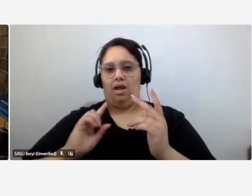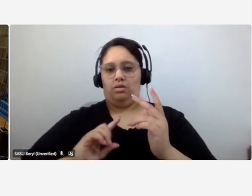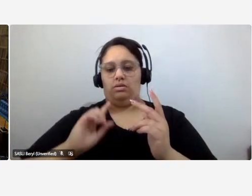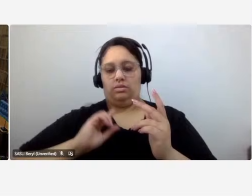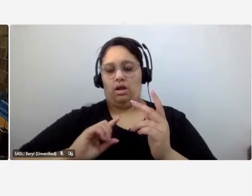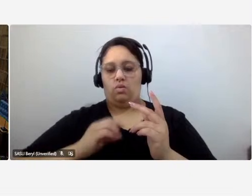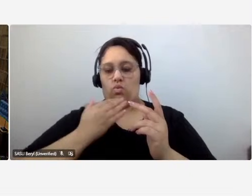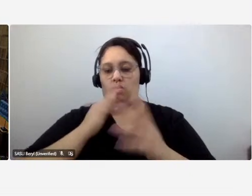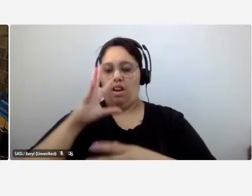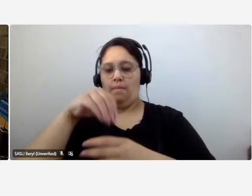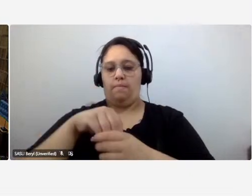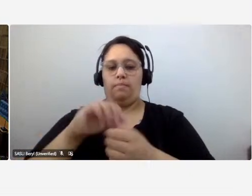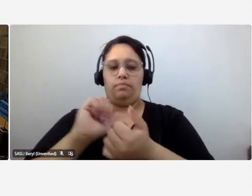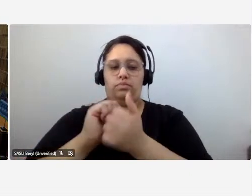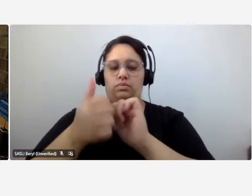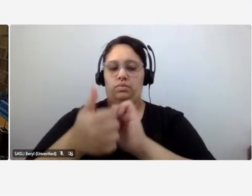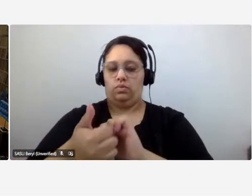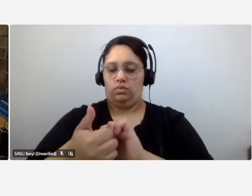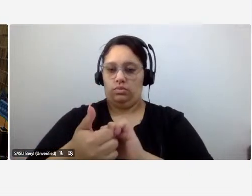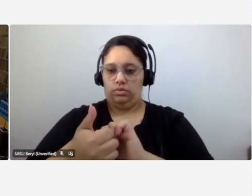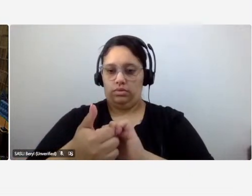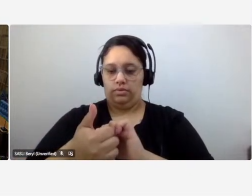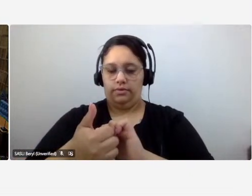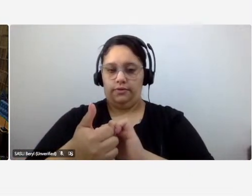are involved in sport.